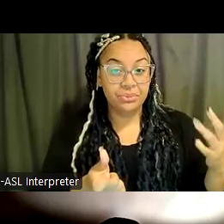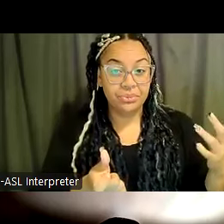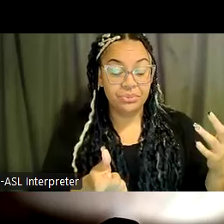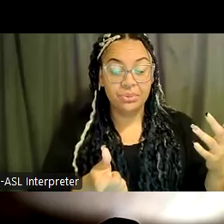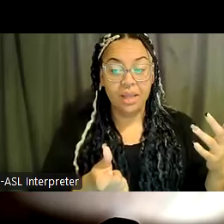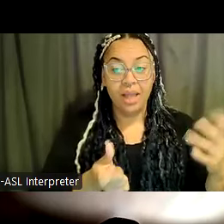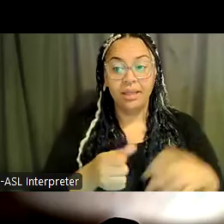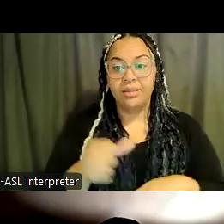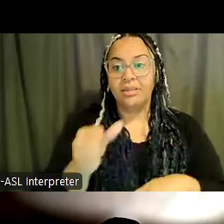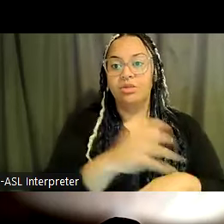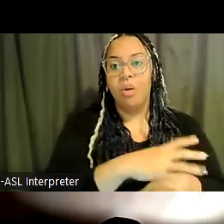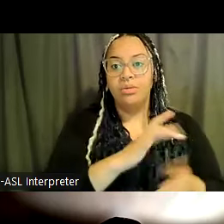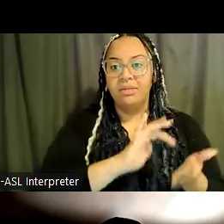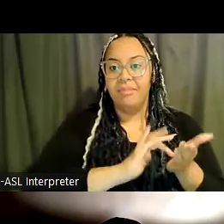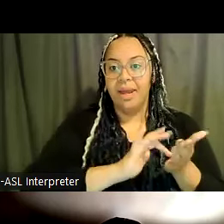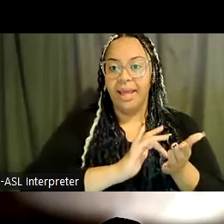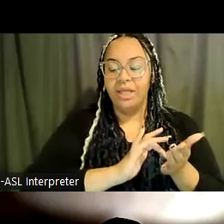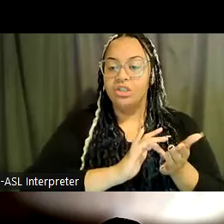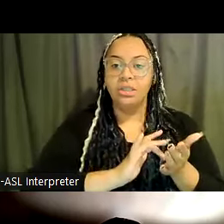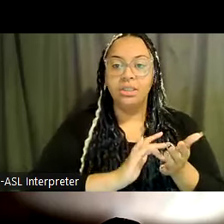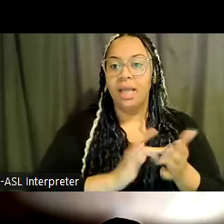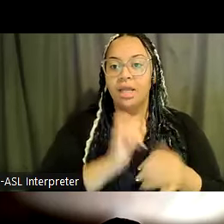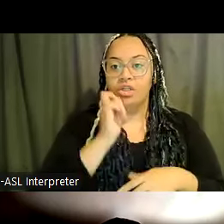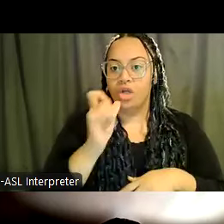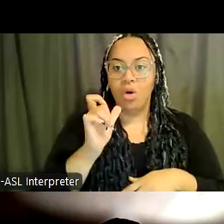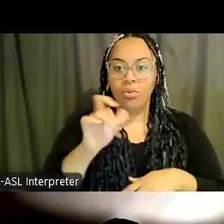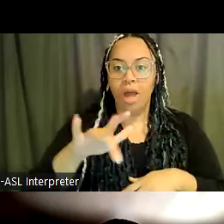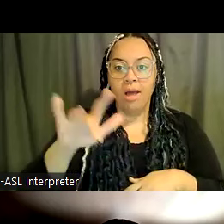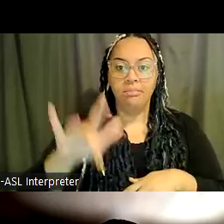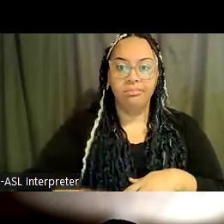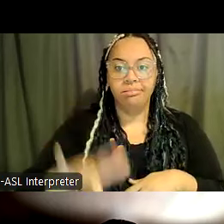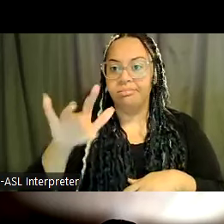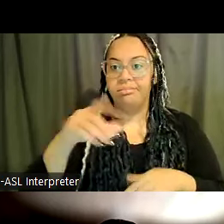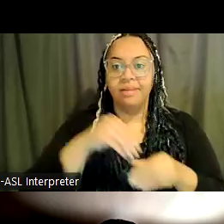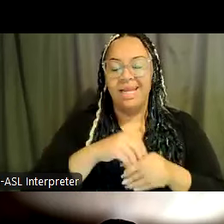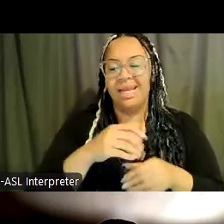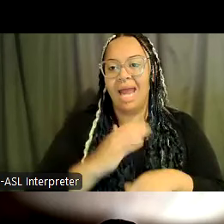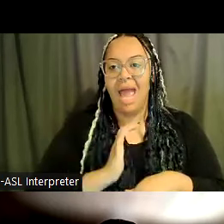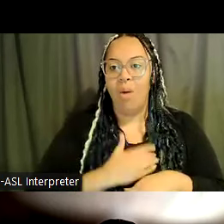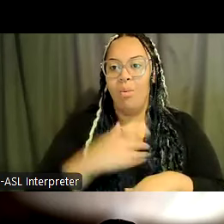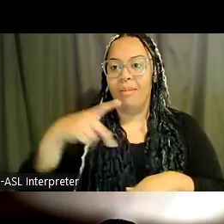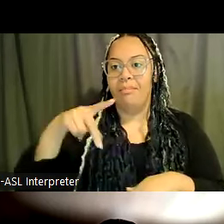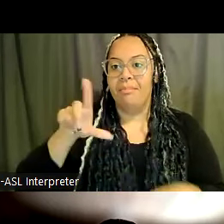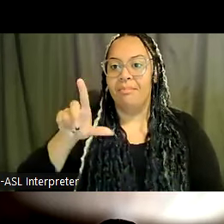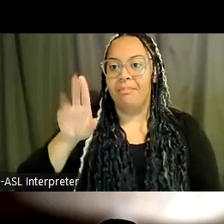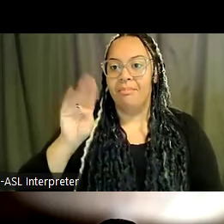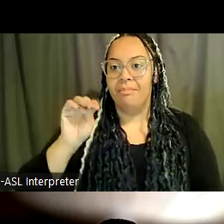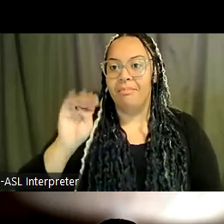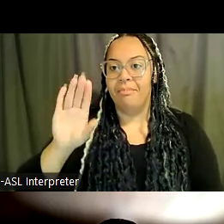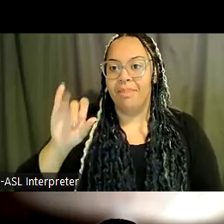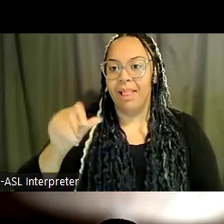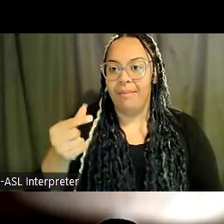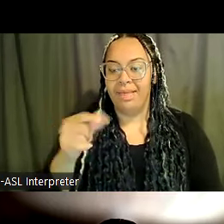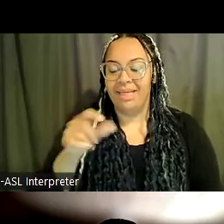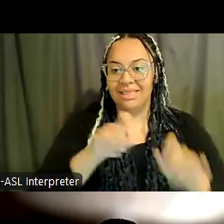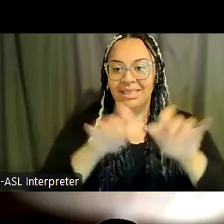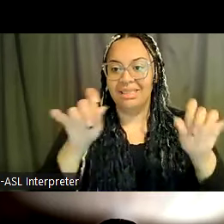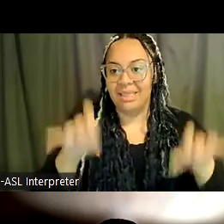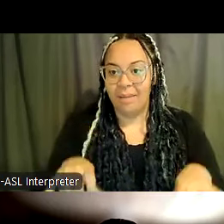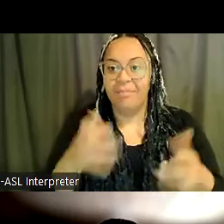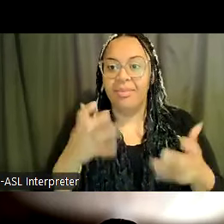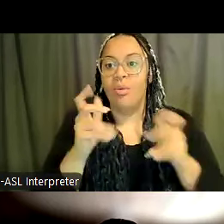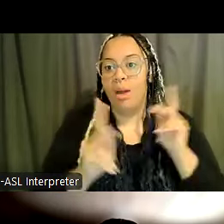dispose of medication, like flush it down in our plumbing system because it can hurt ocean animals. They want folks to